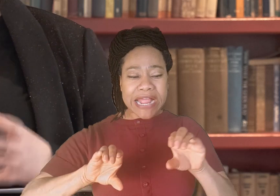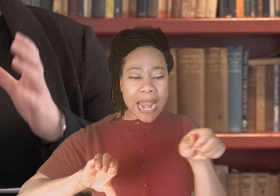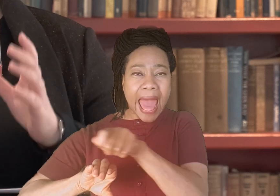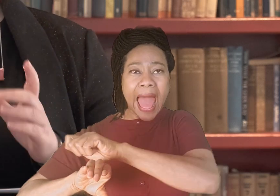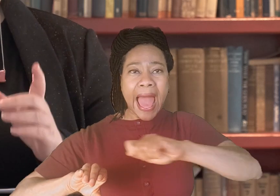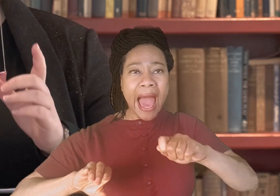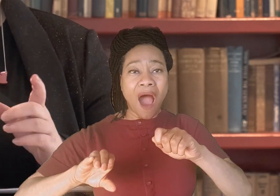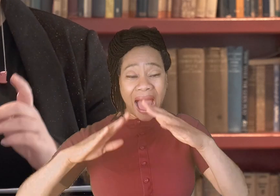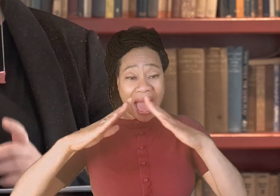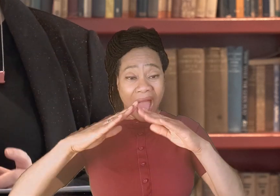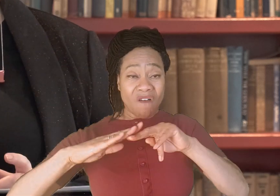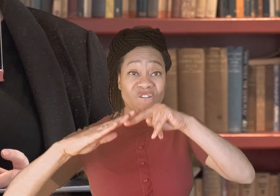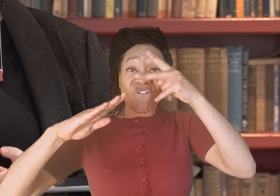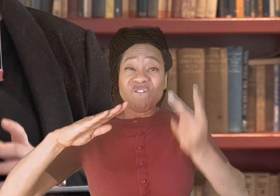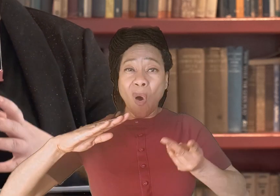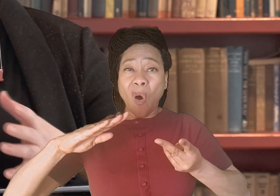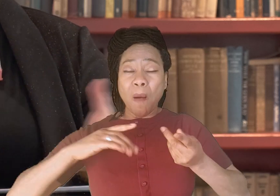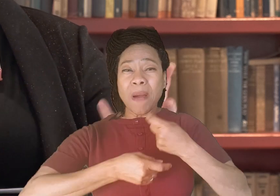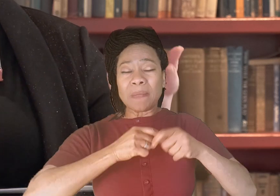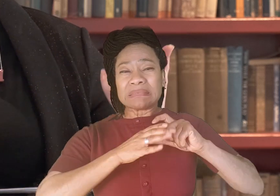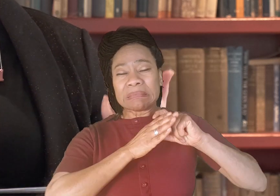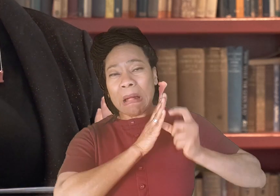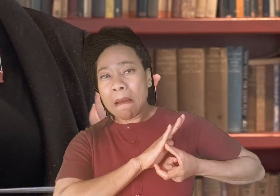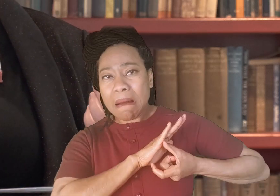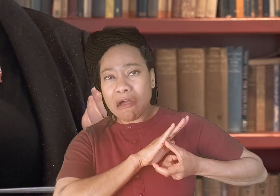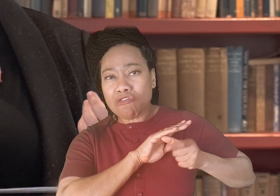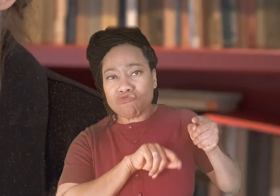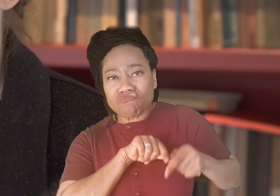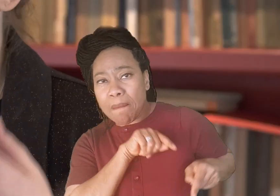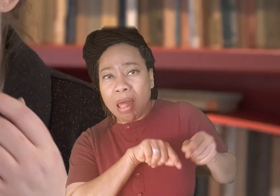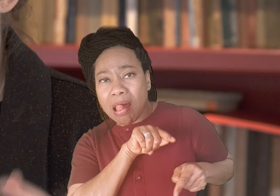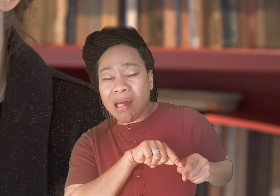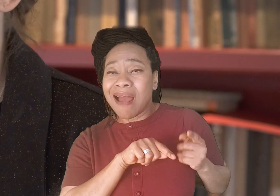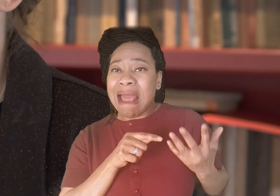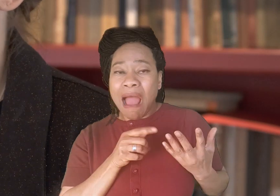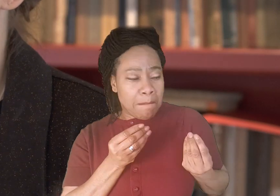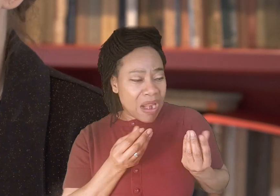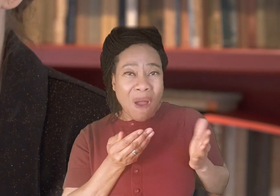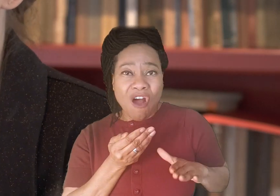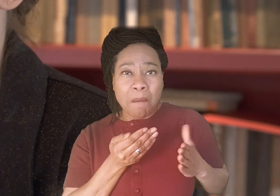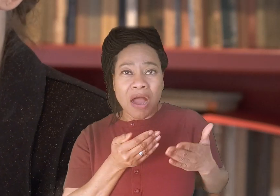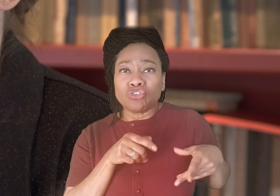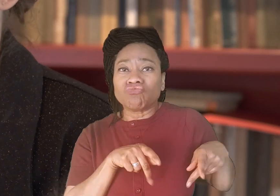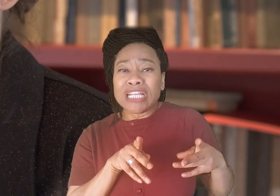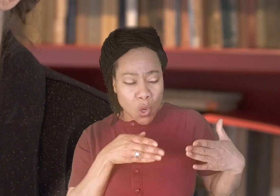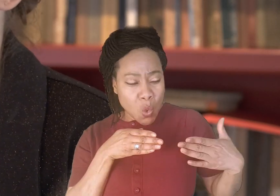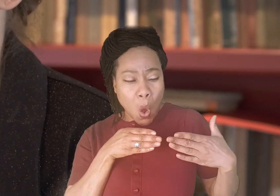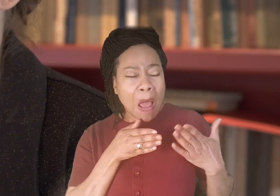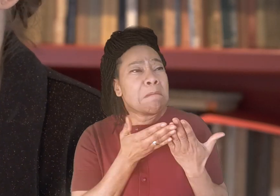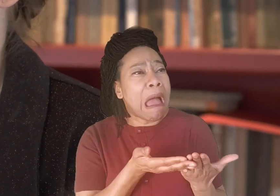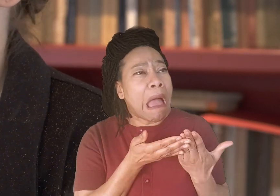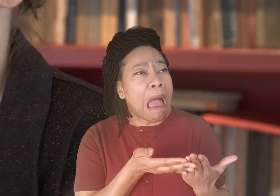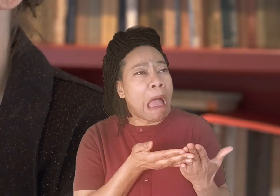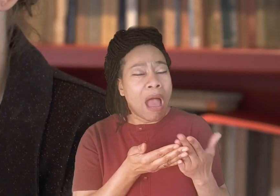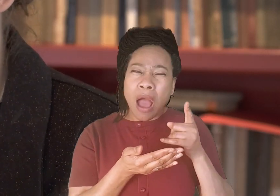crippled, and now earns his livelihood by begging at the street corner. Let us then suppose that a miracle worker comes along